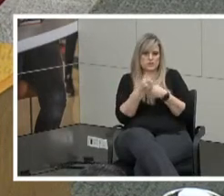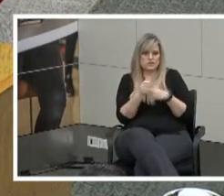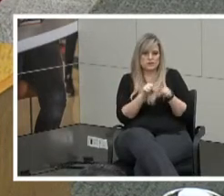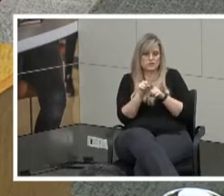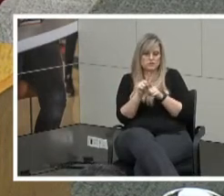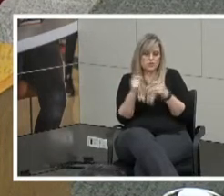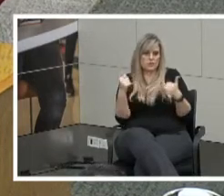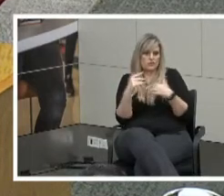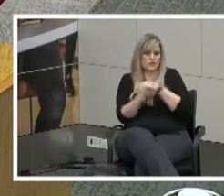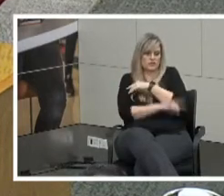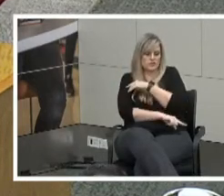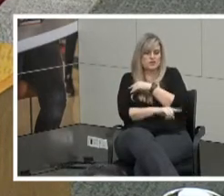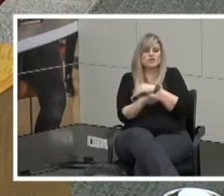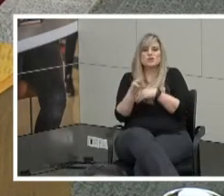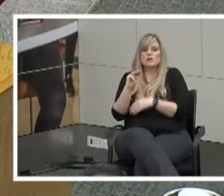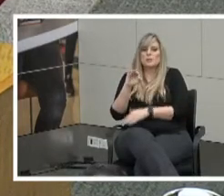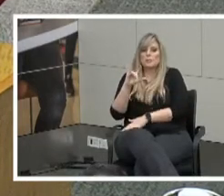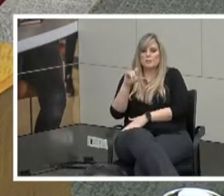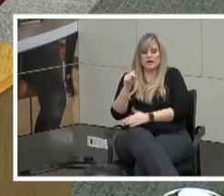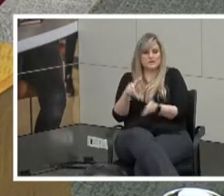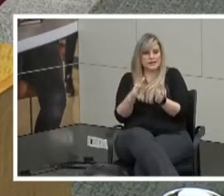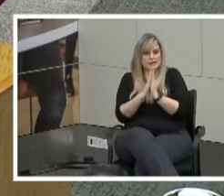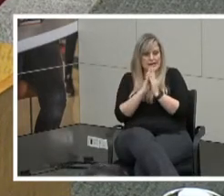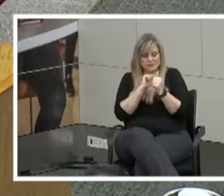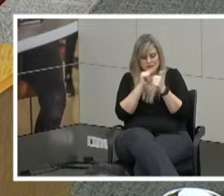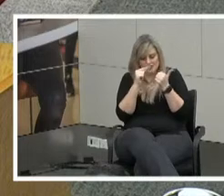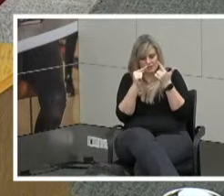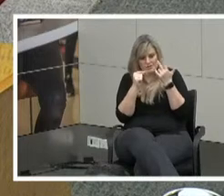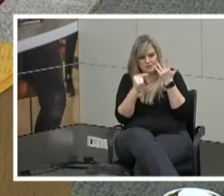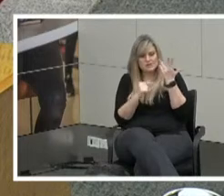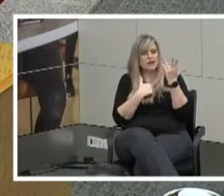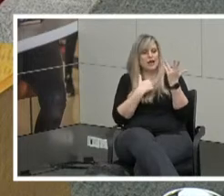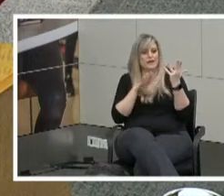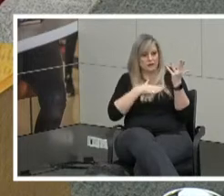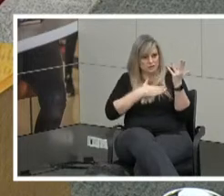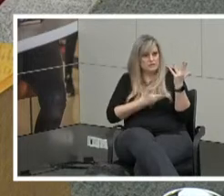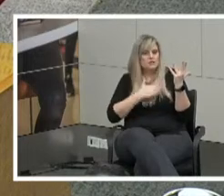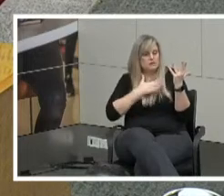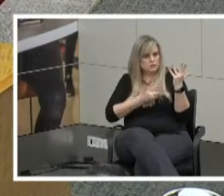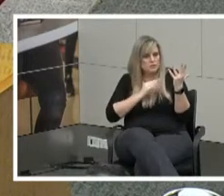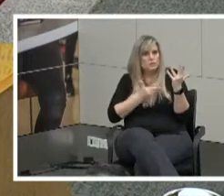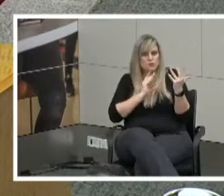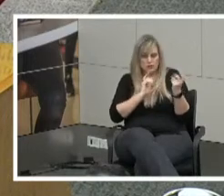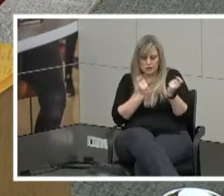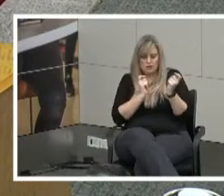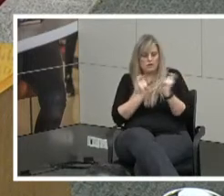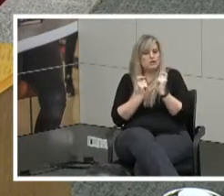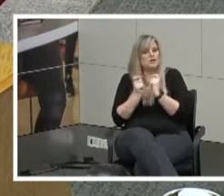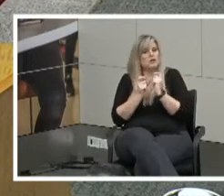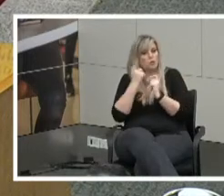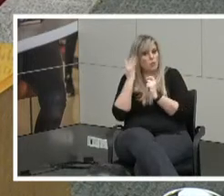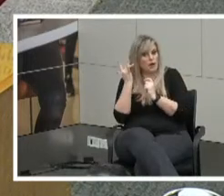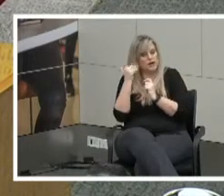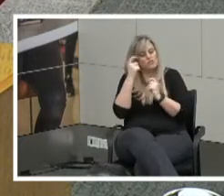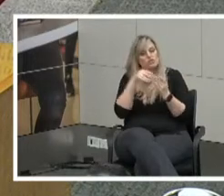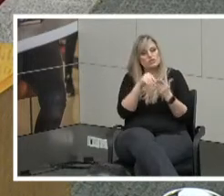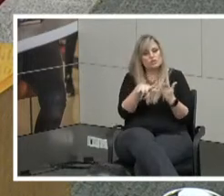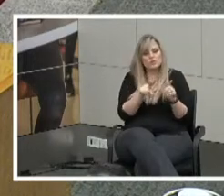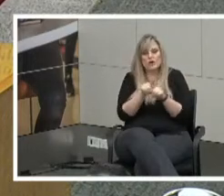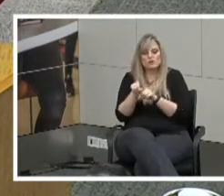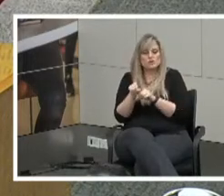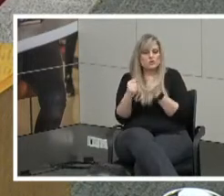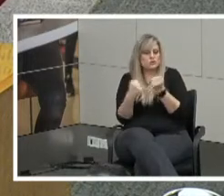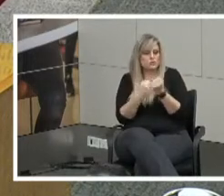retaliation everything that Mr miles has asked of us I have adapted to for my students and most importantly to support my wonderful